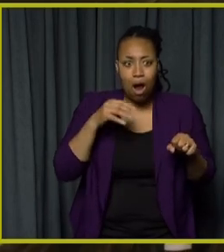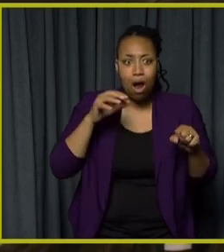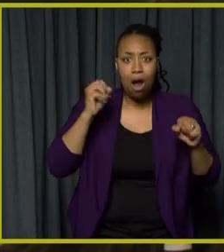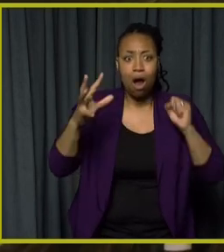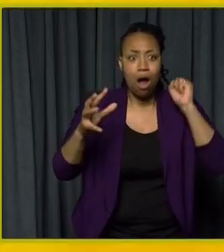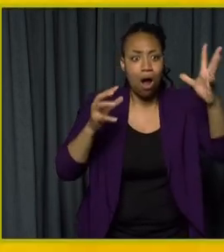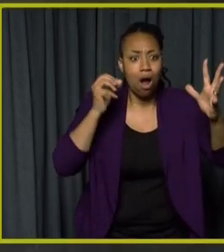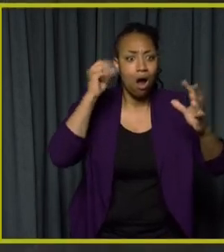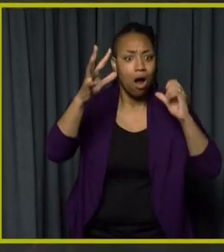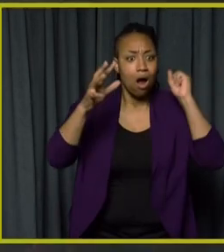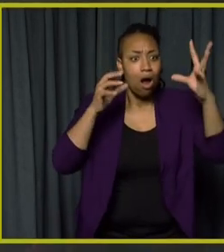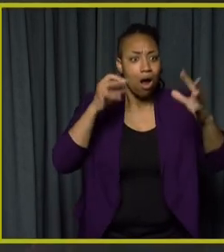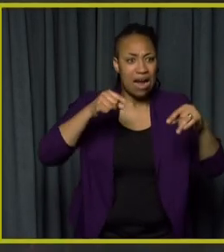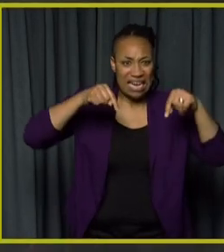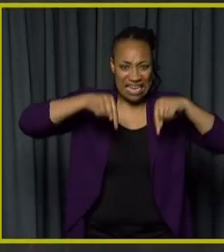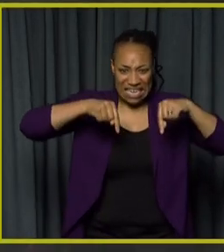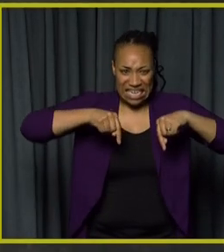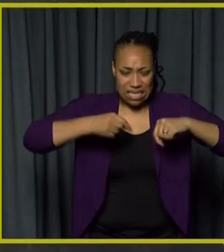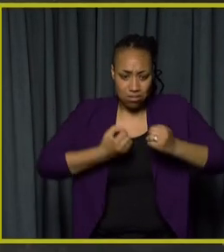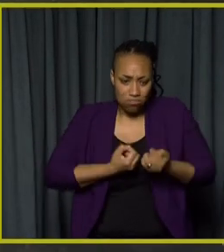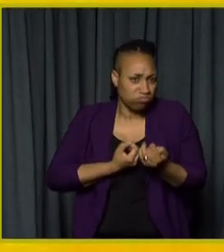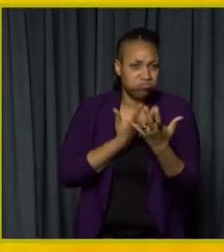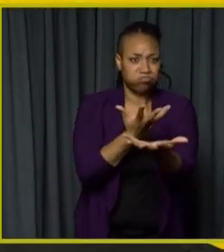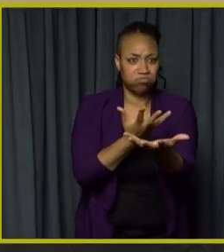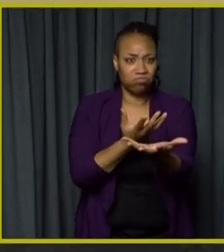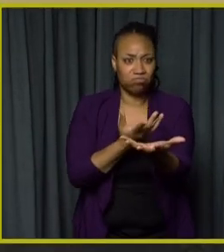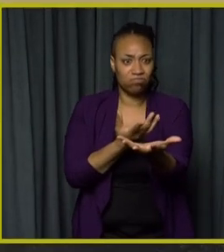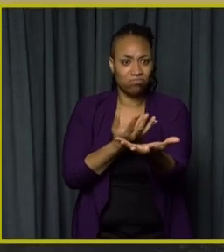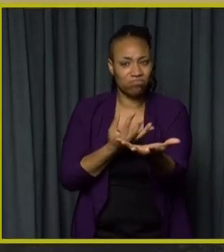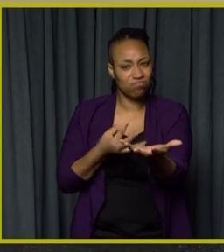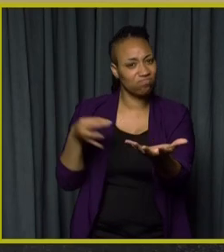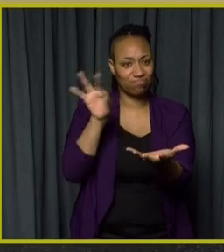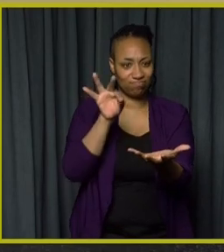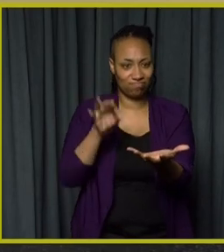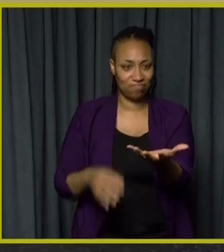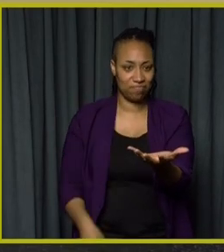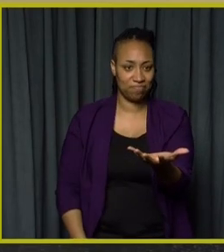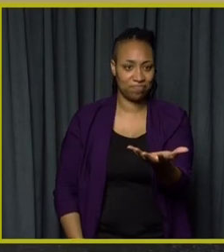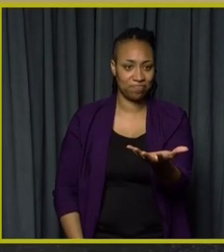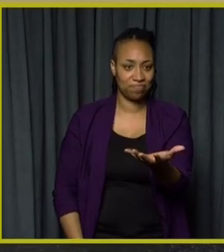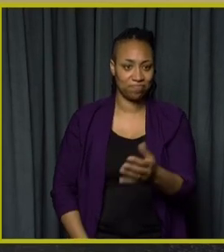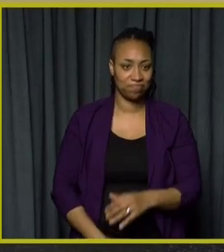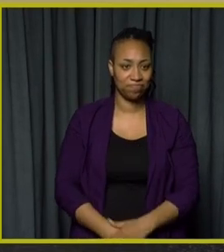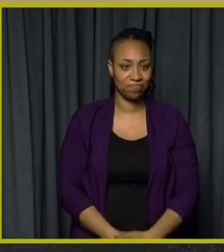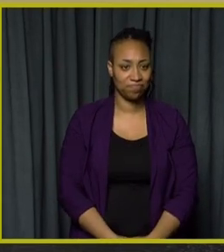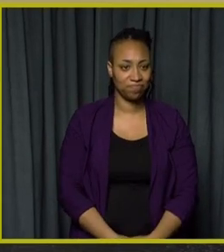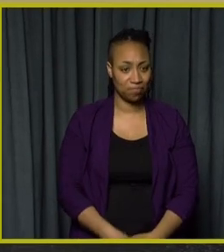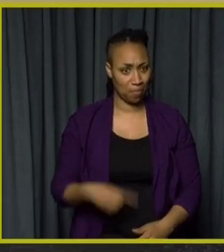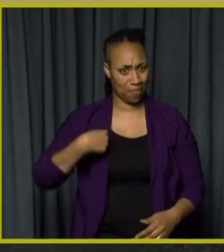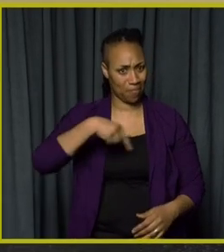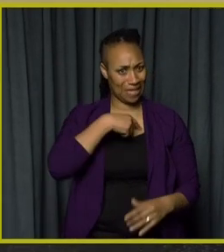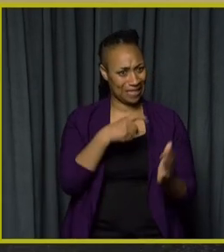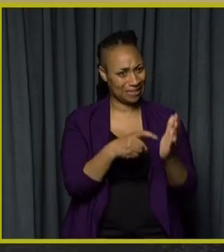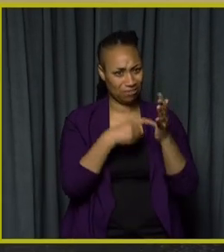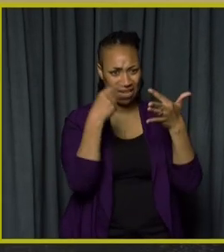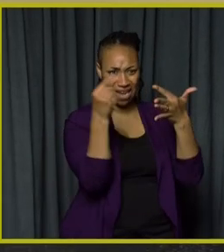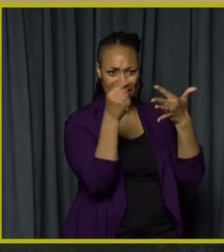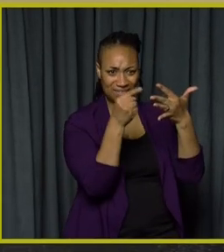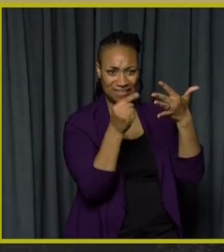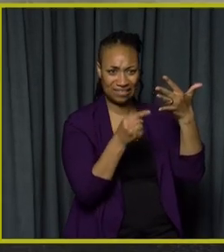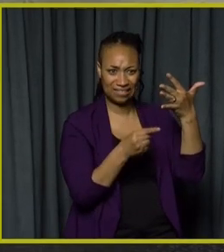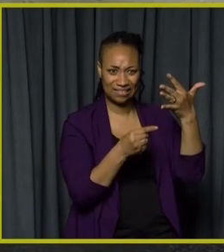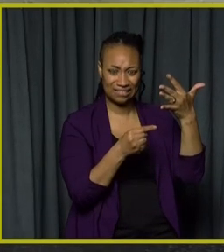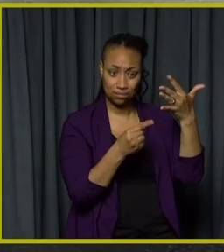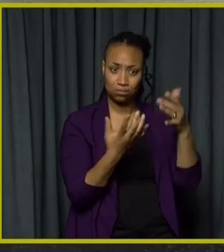is you. This is why we demand a restoration and expansion of the Voting Rights